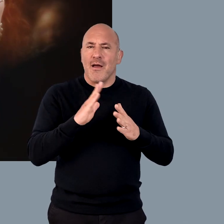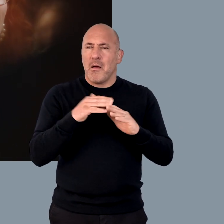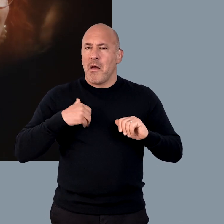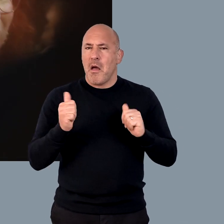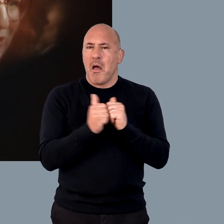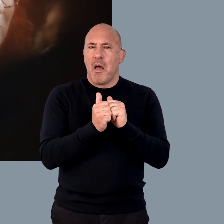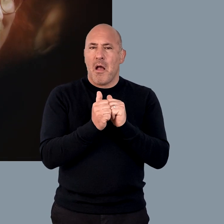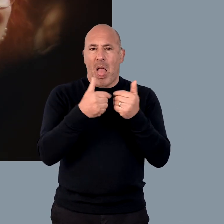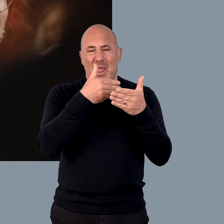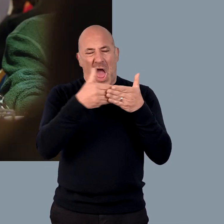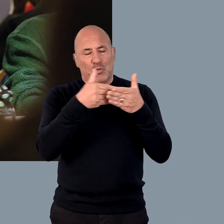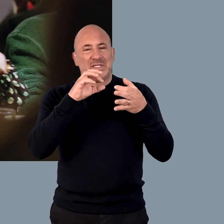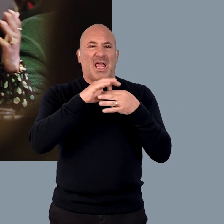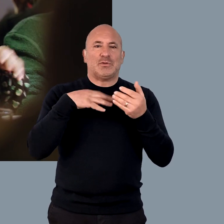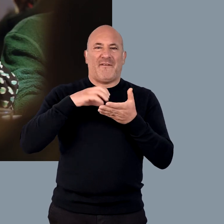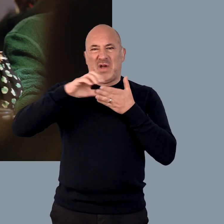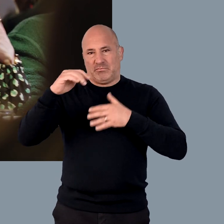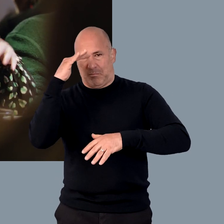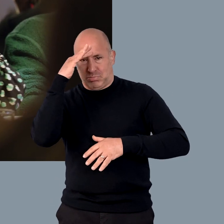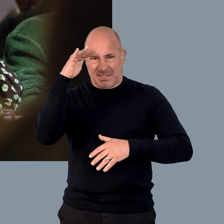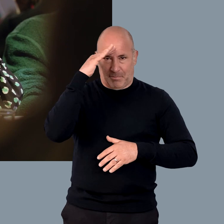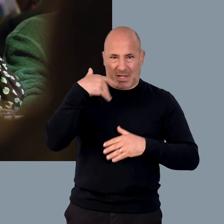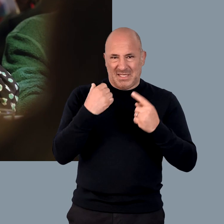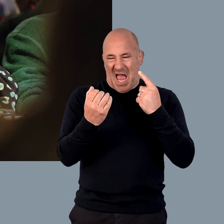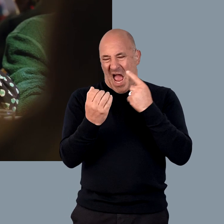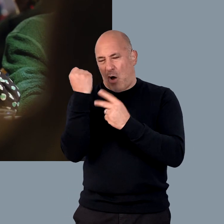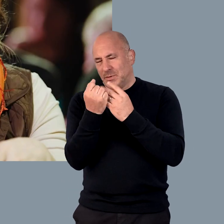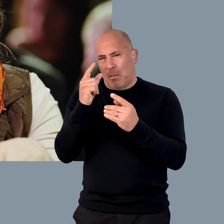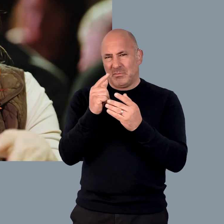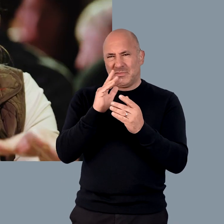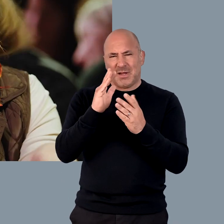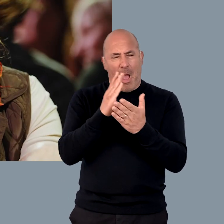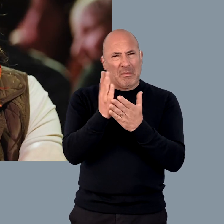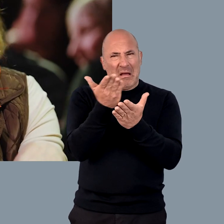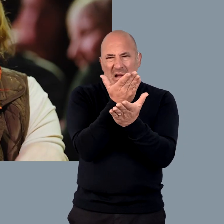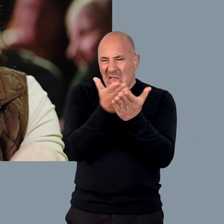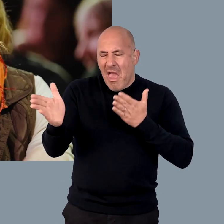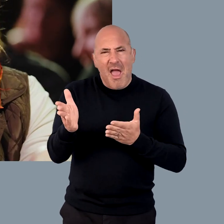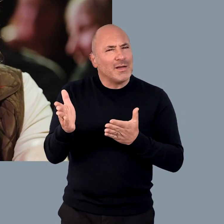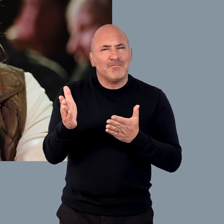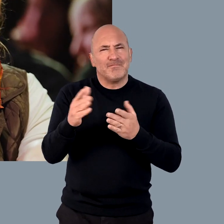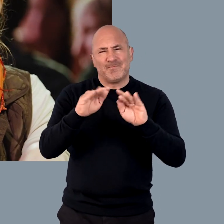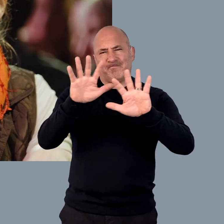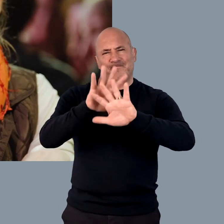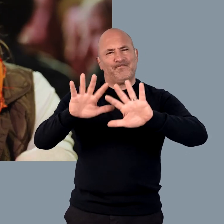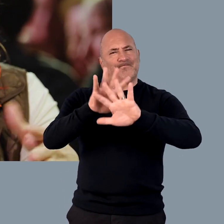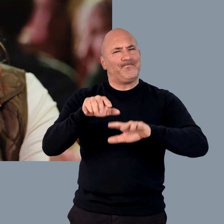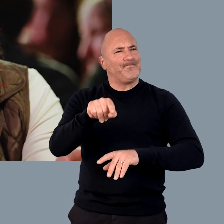we collectively agreed that some of the language around how we talk about the investment principles and the